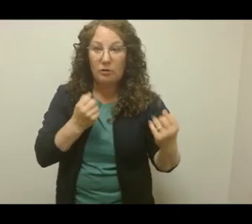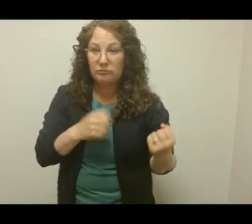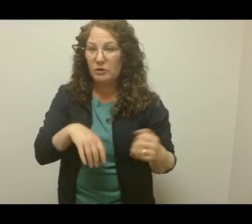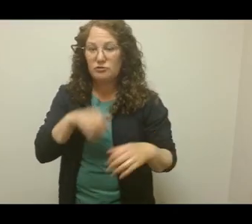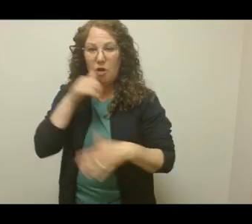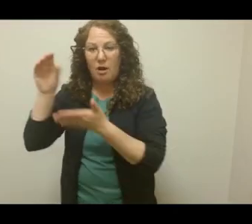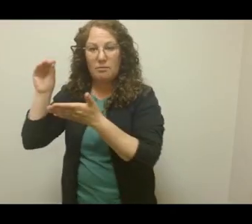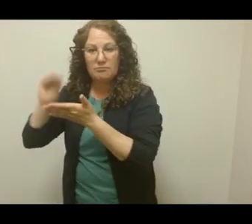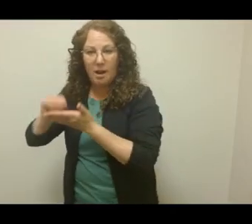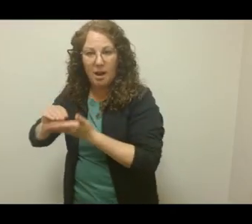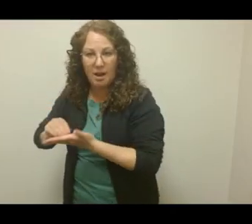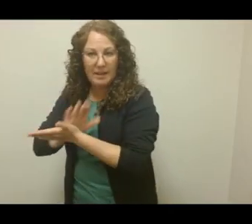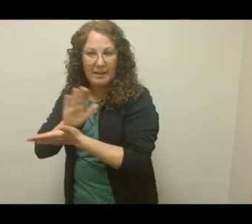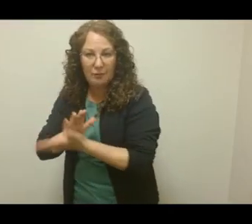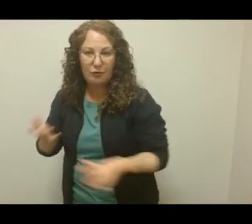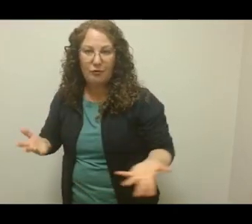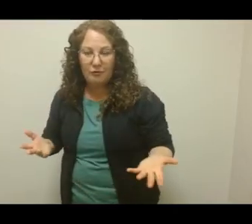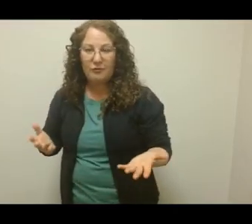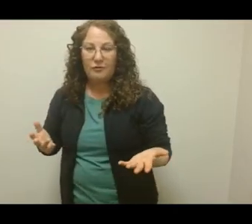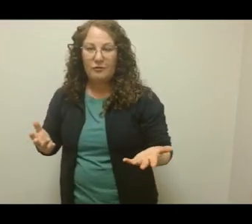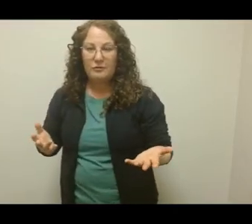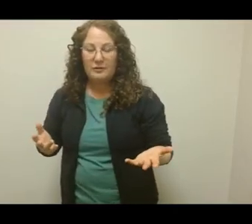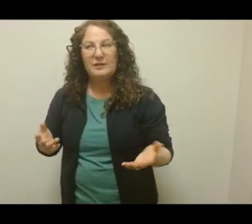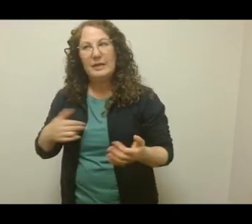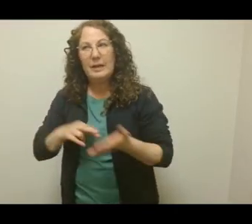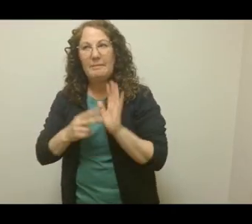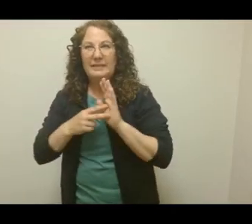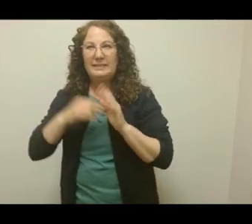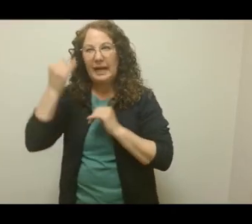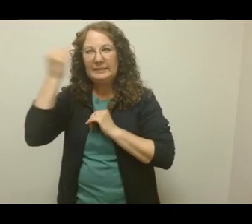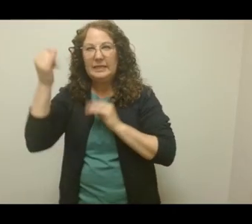paper, and verbalizing it can get the ideas flowing.